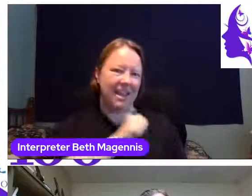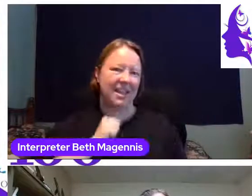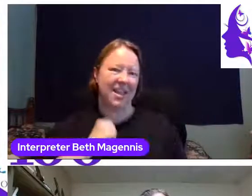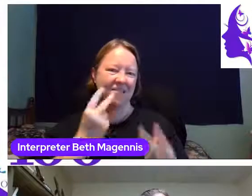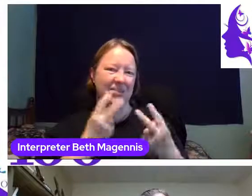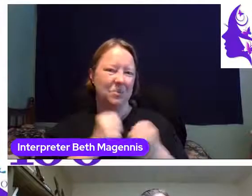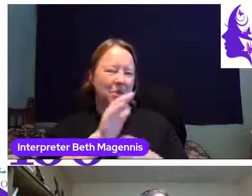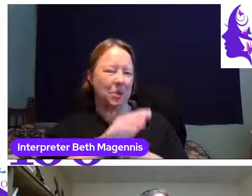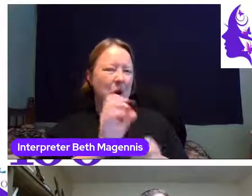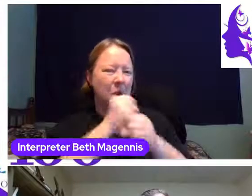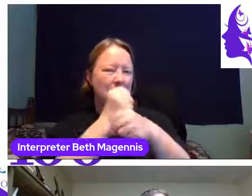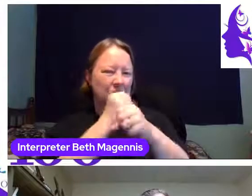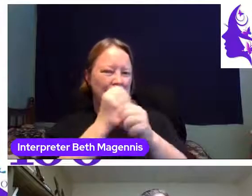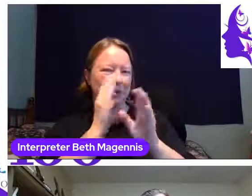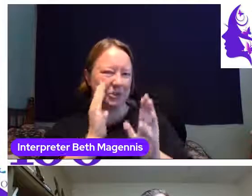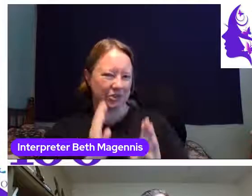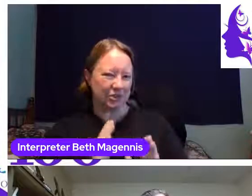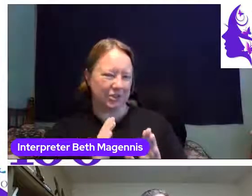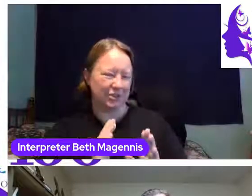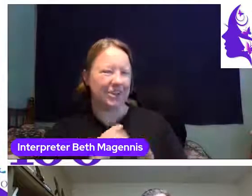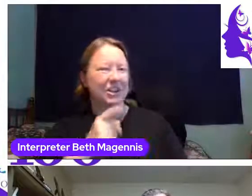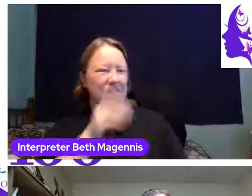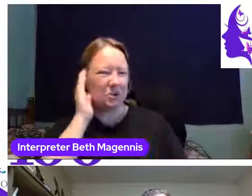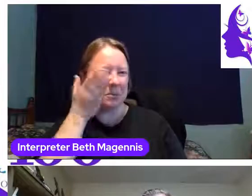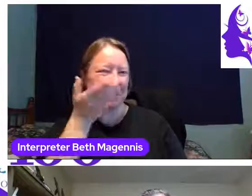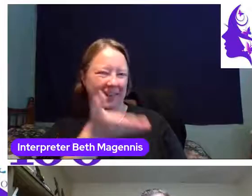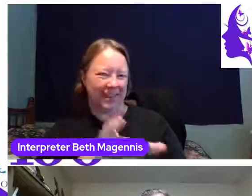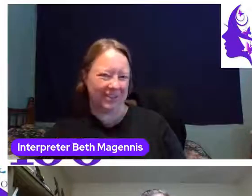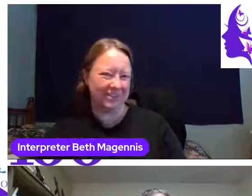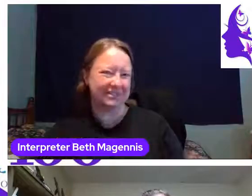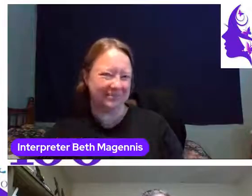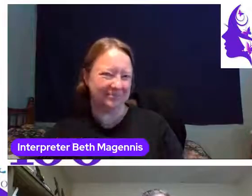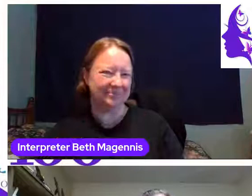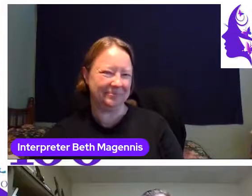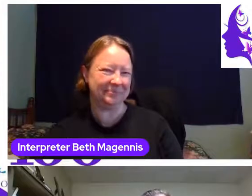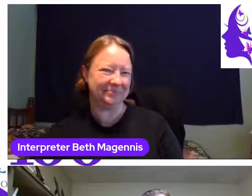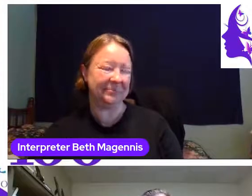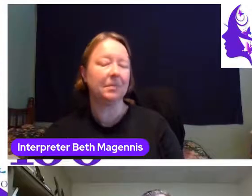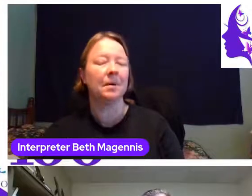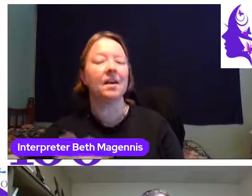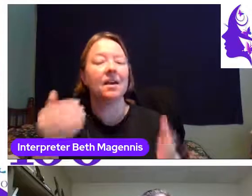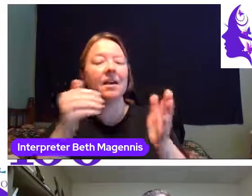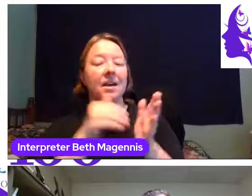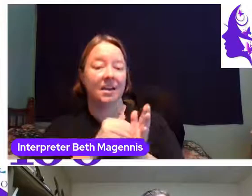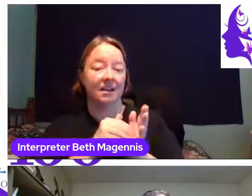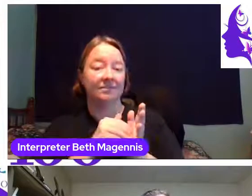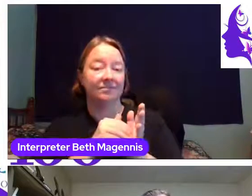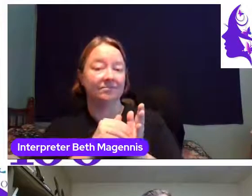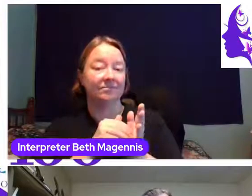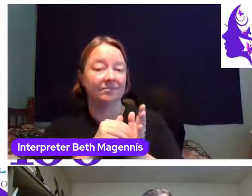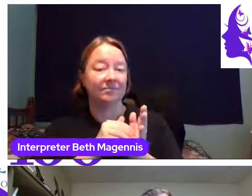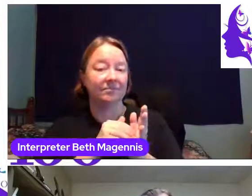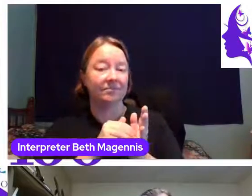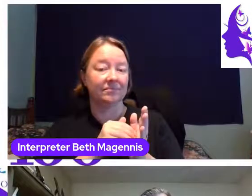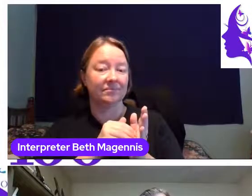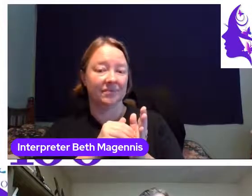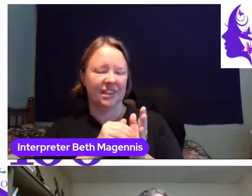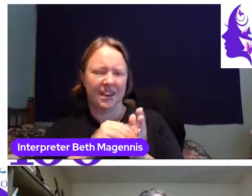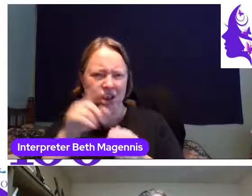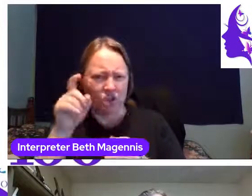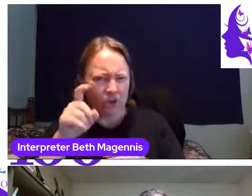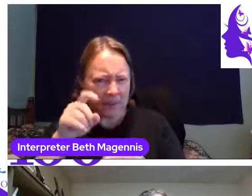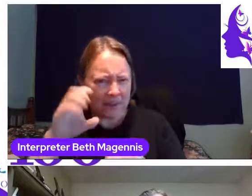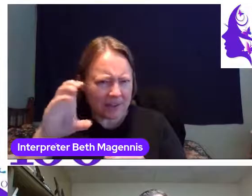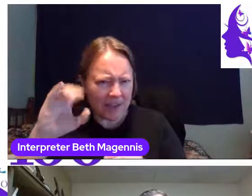producer, and she'll be there. And but again, there better be a Center